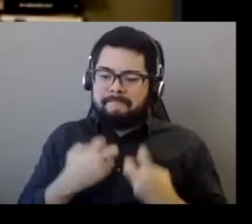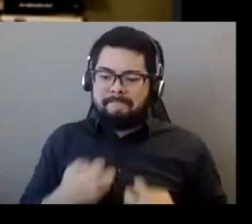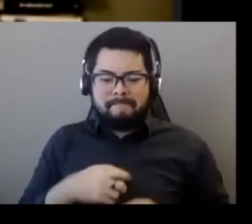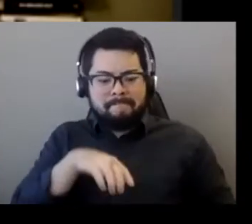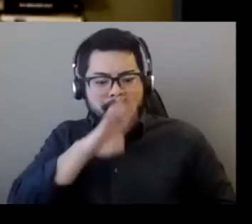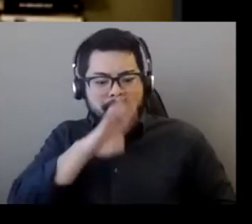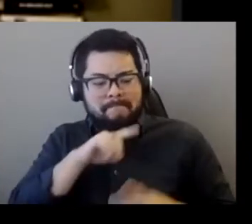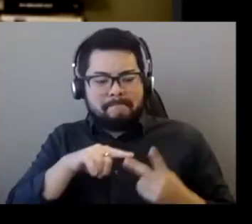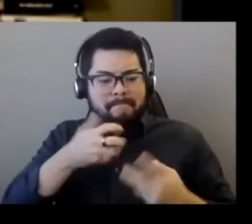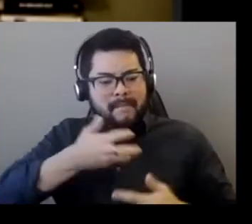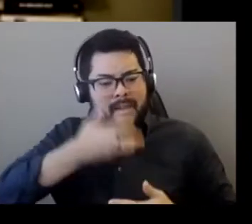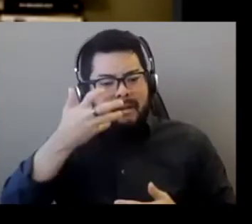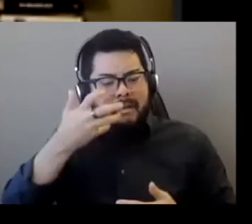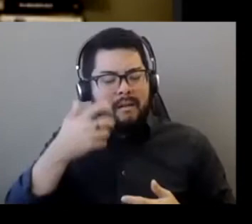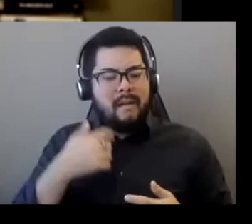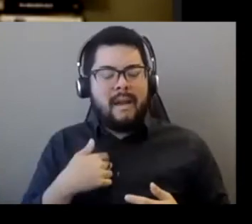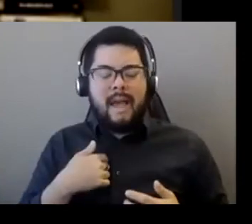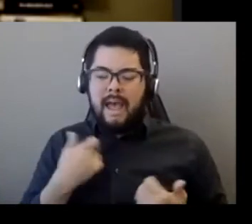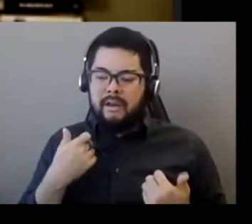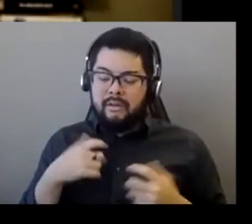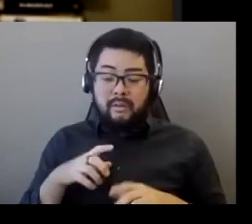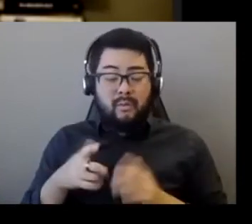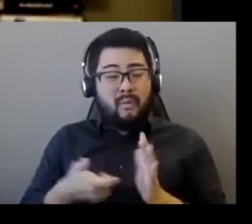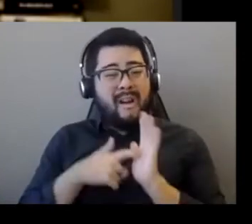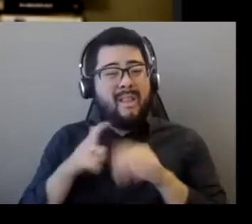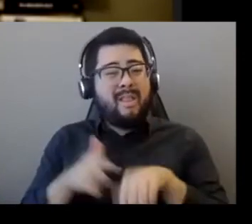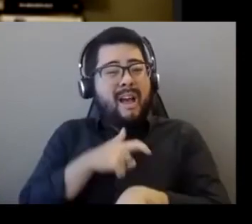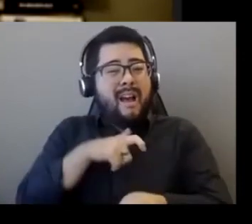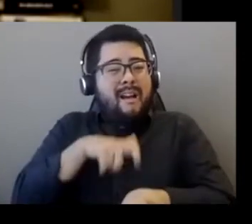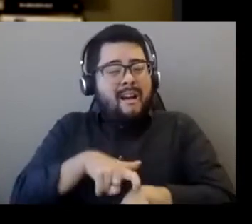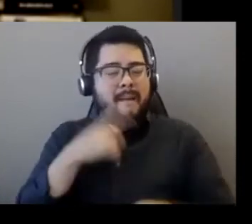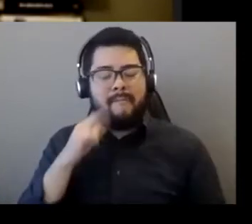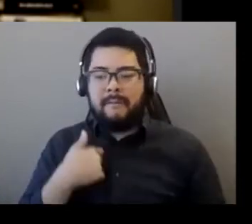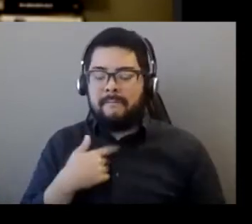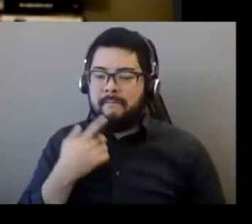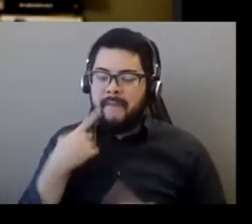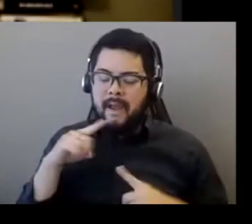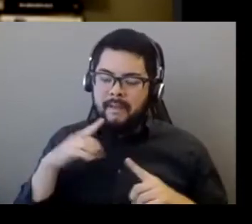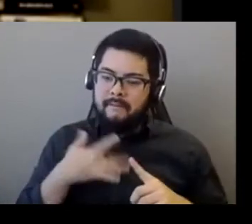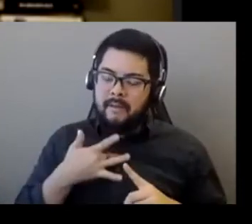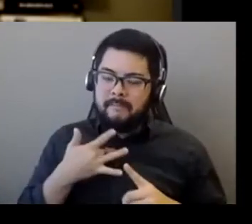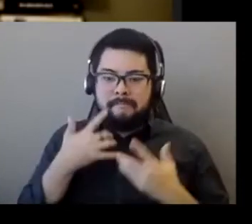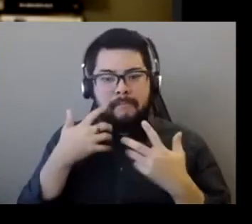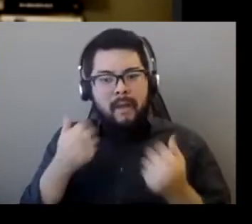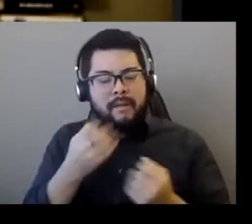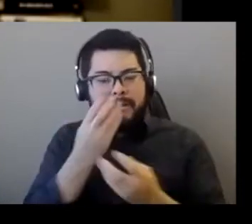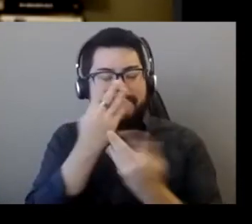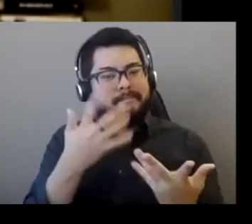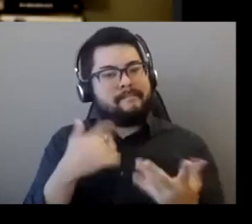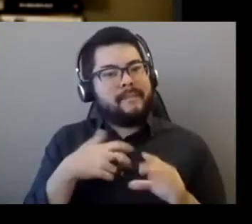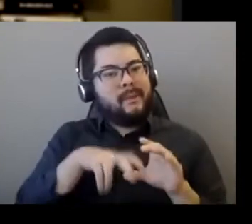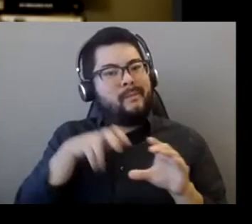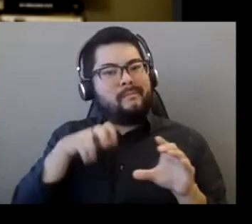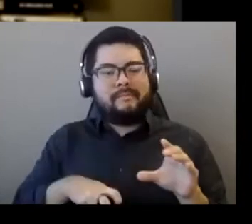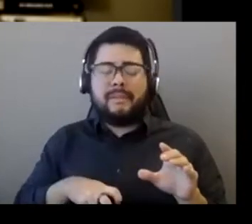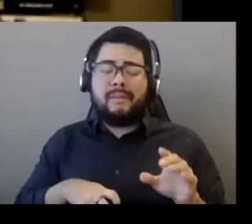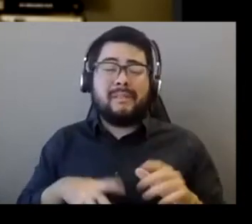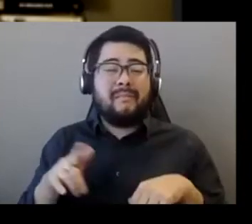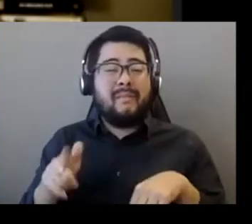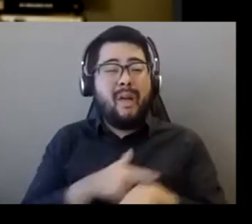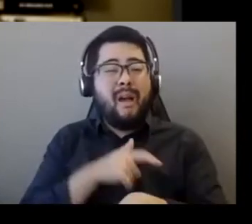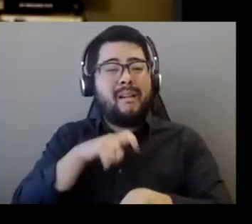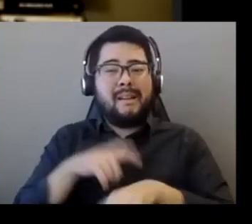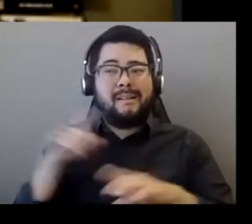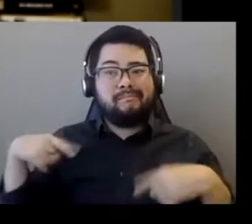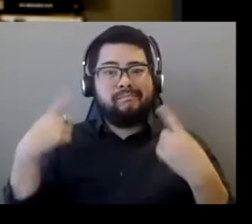to the have the courage to say, I don't want to do that anymore. It was a long journey. And